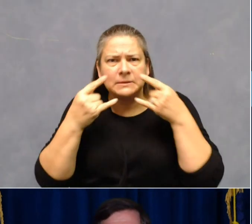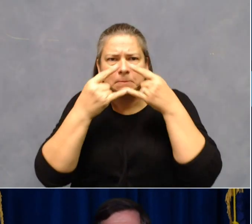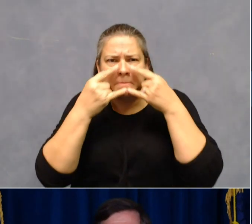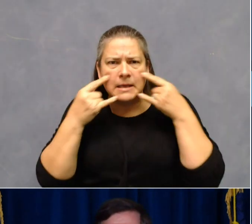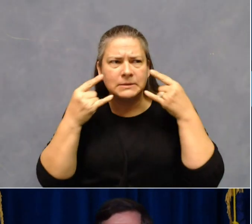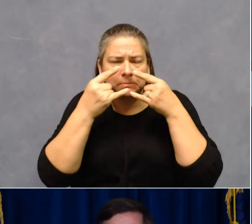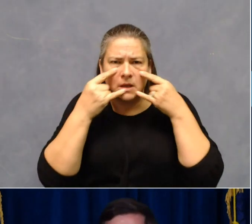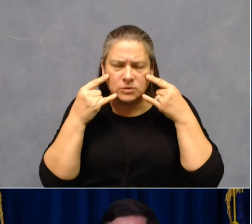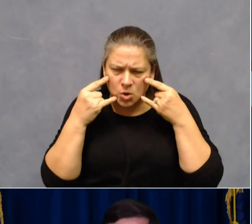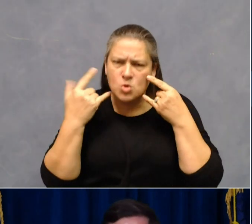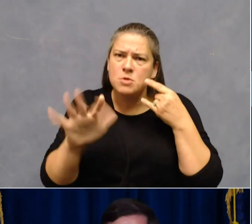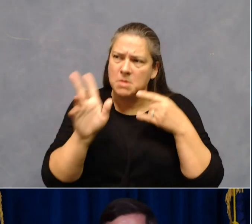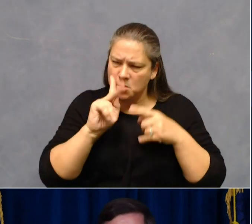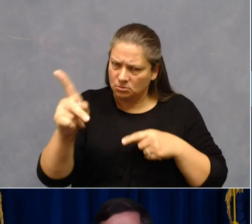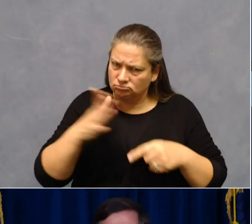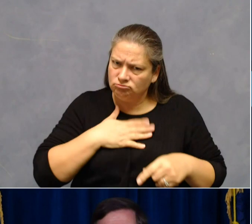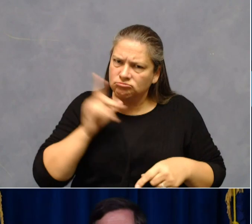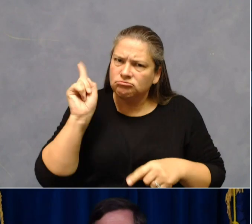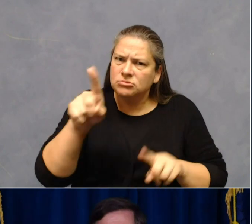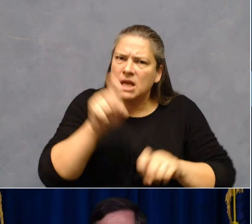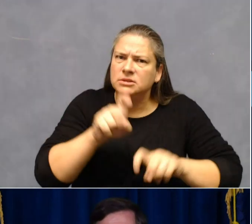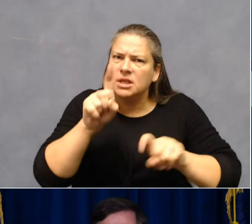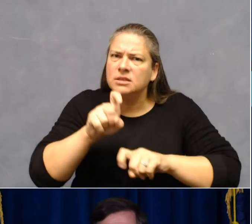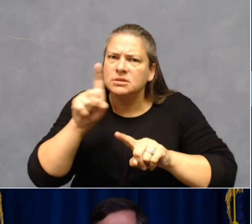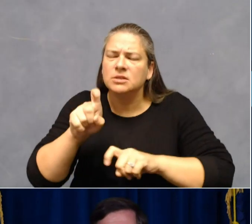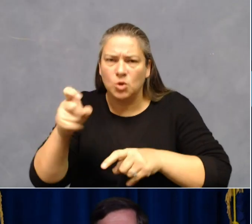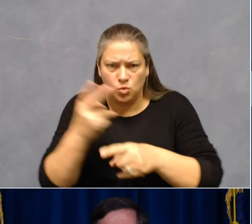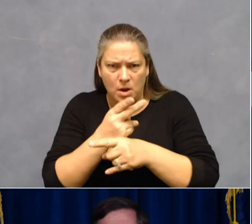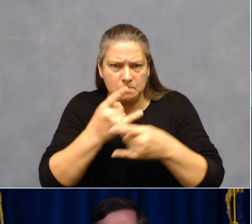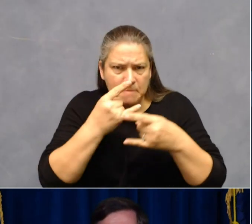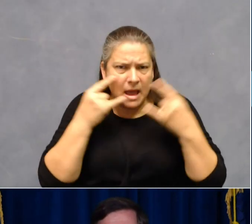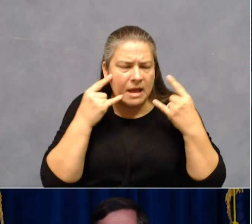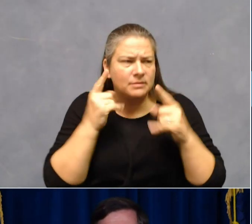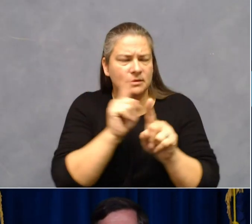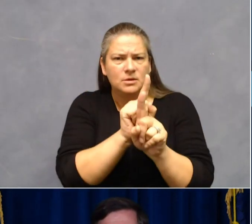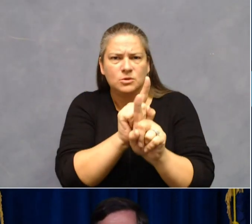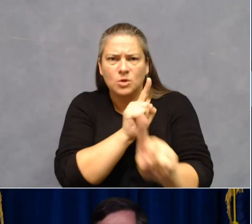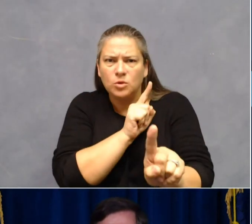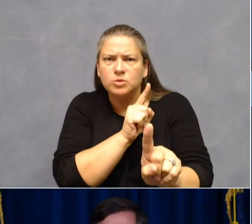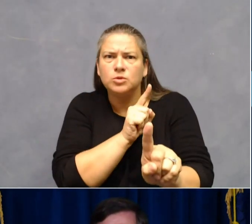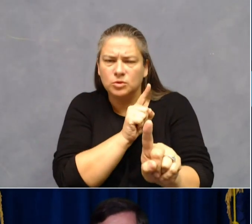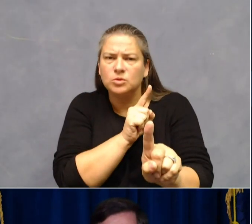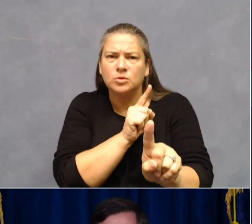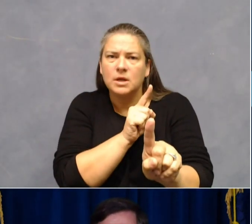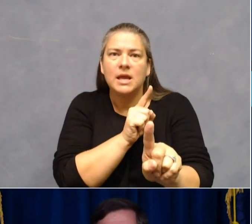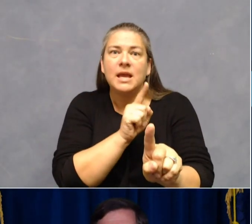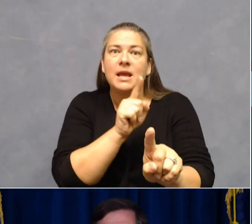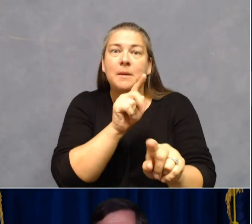getting tested. We talk a lot about wearing a mask and social distancing. It's not either or.